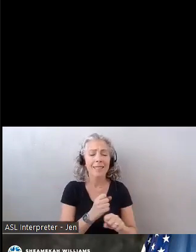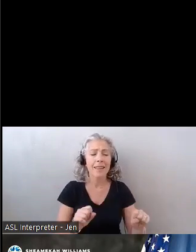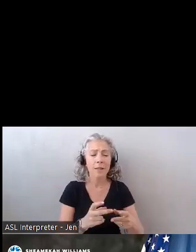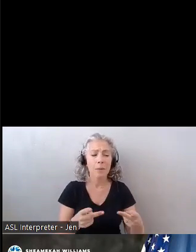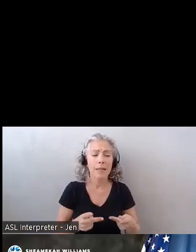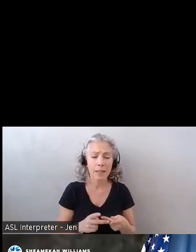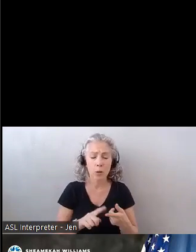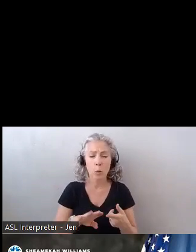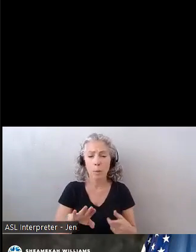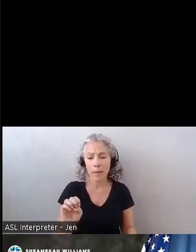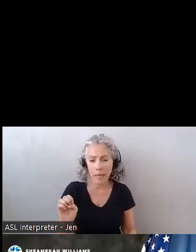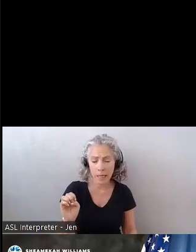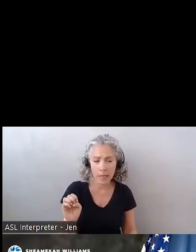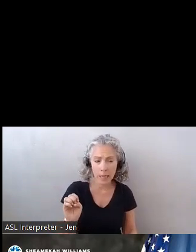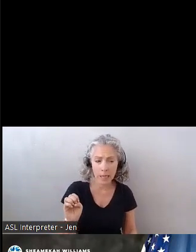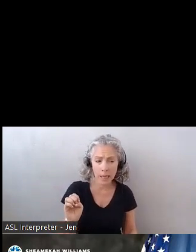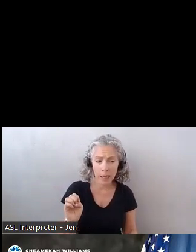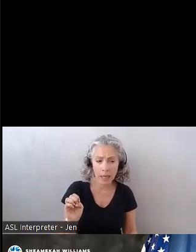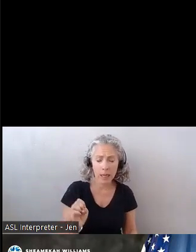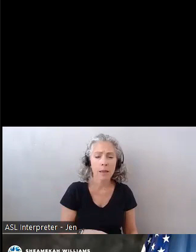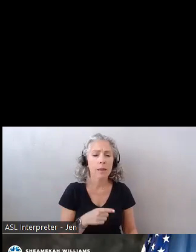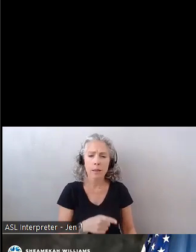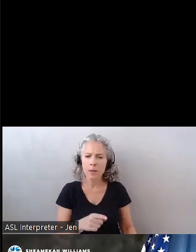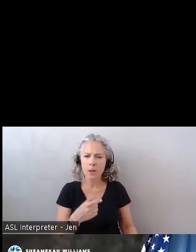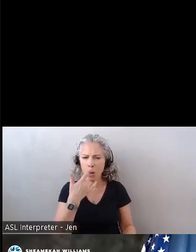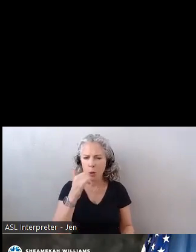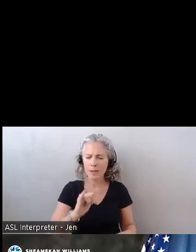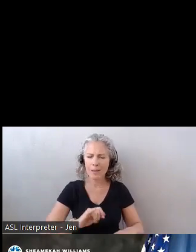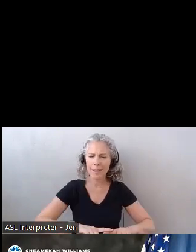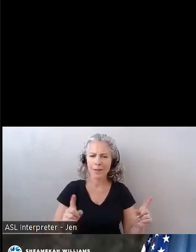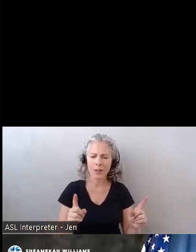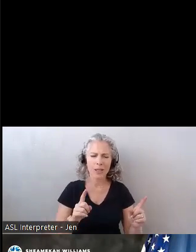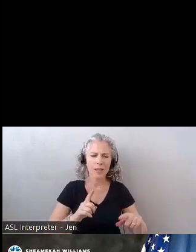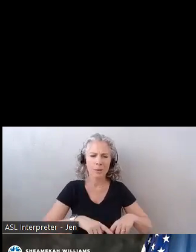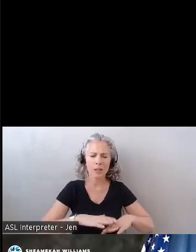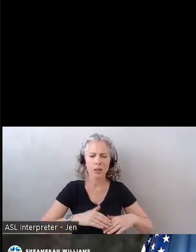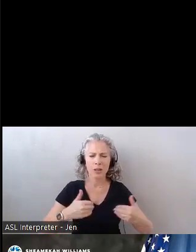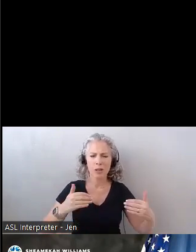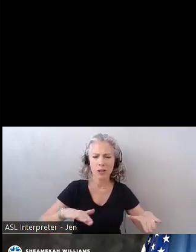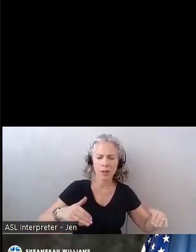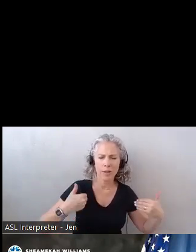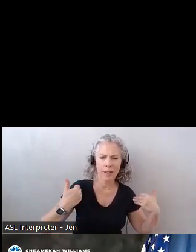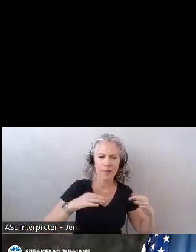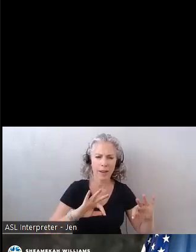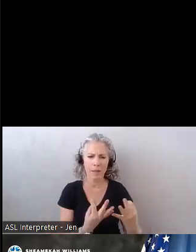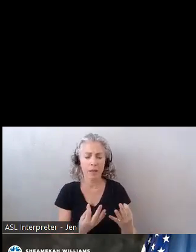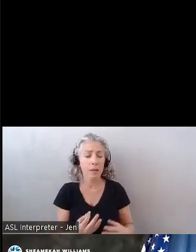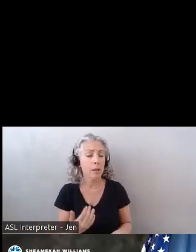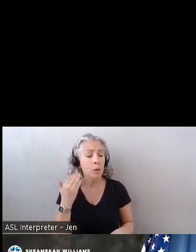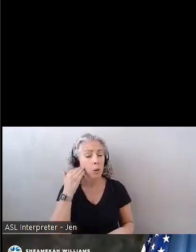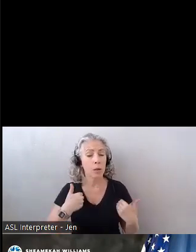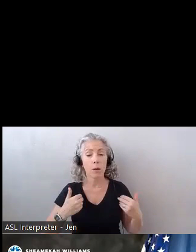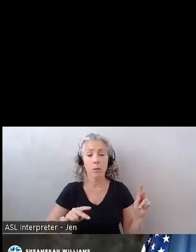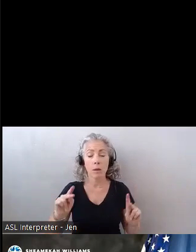stabilization services. Again, this is quite different and looks a little different when it comes to children and families. Ultimately, what we know is young people